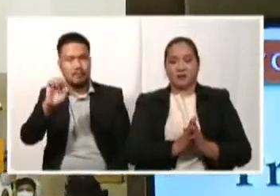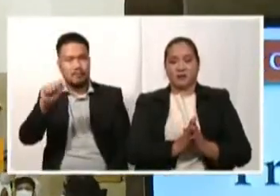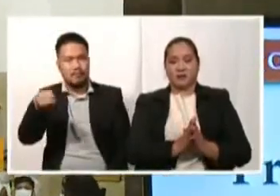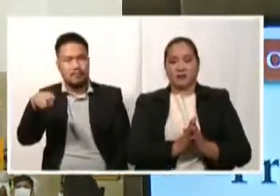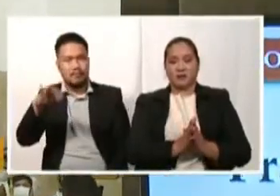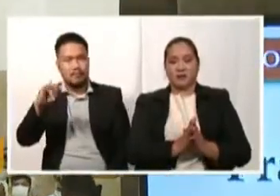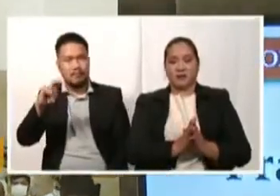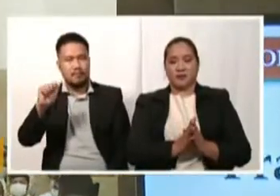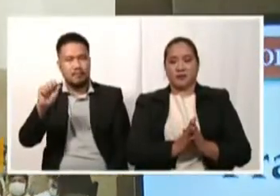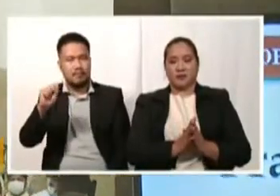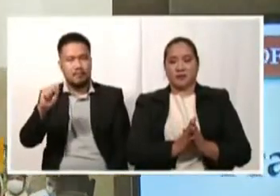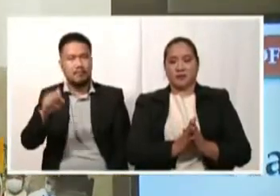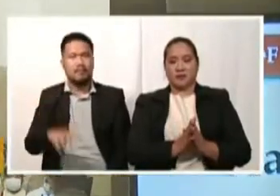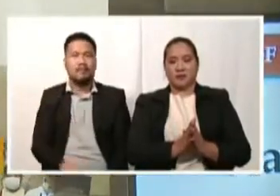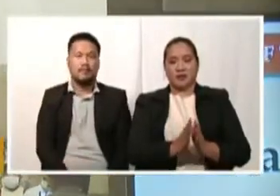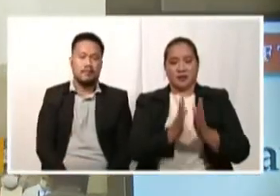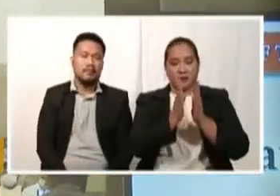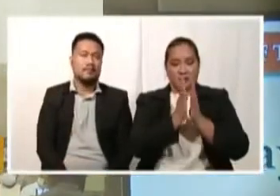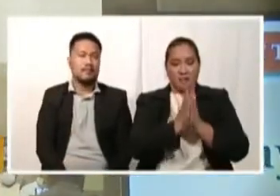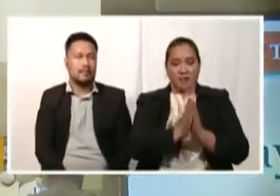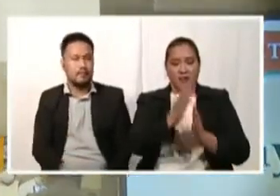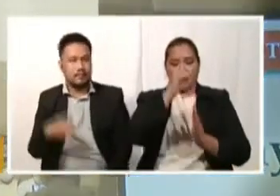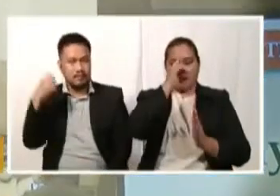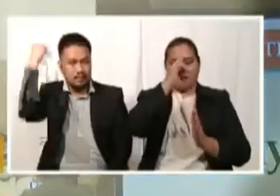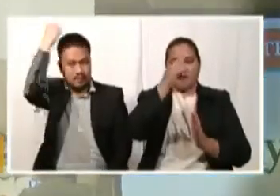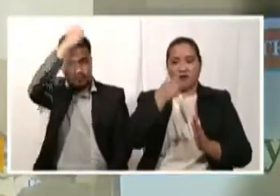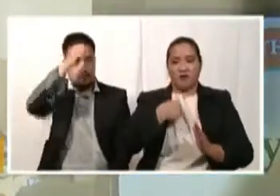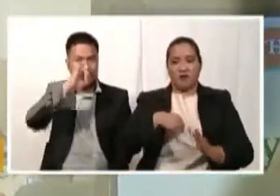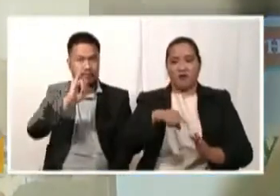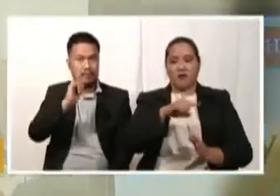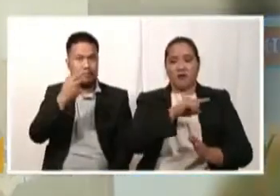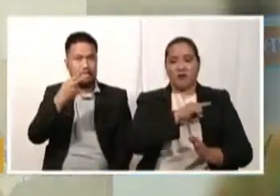Aquinas, Saints Ignatius and